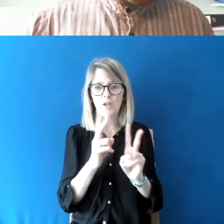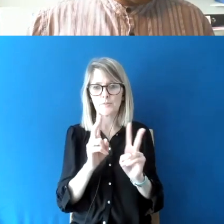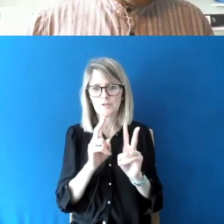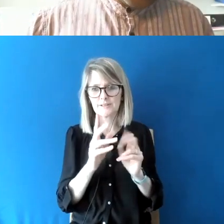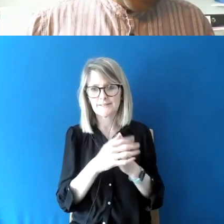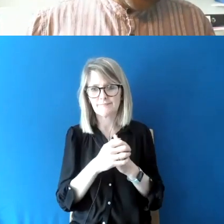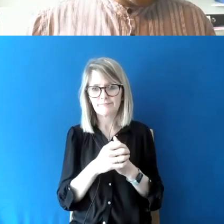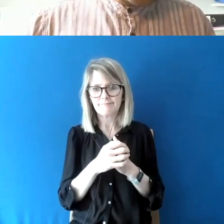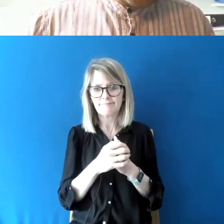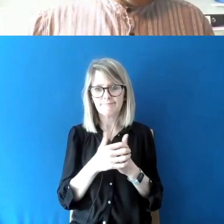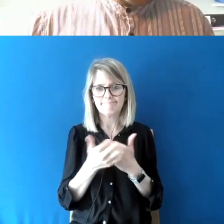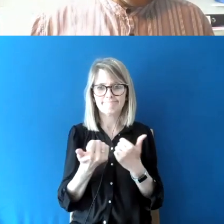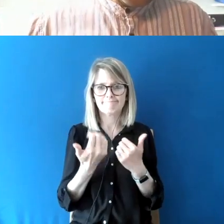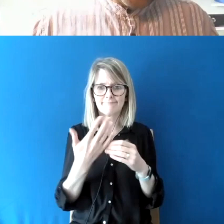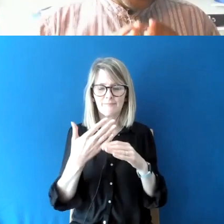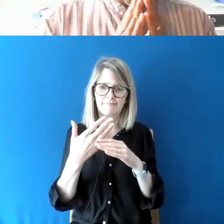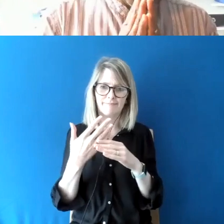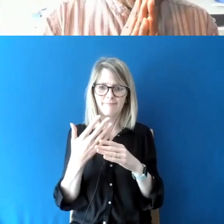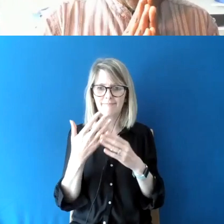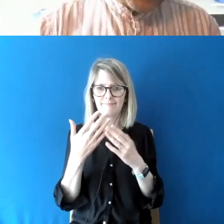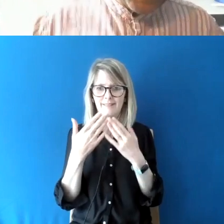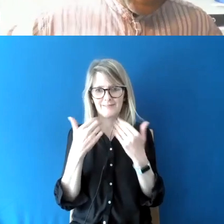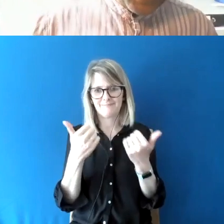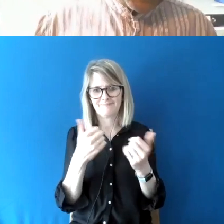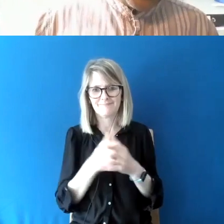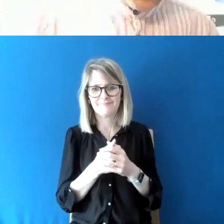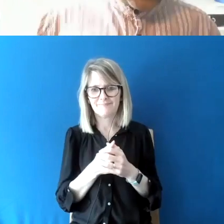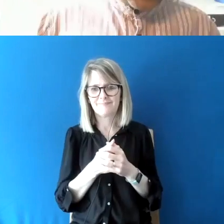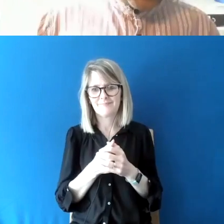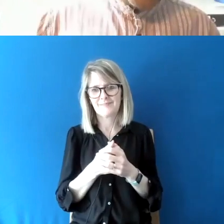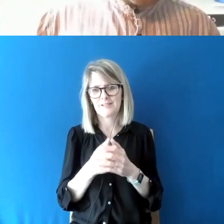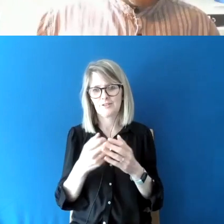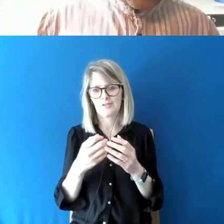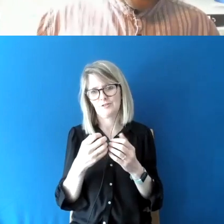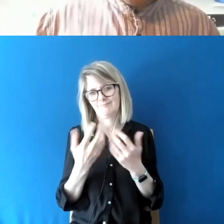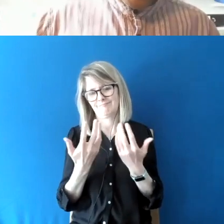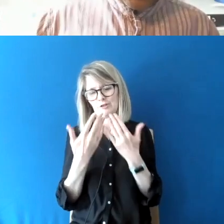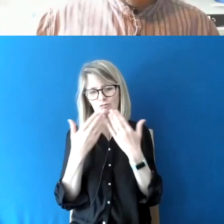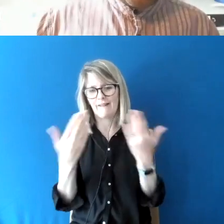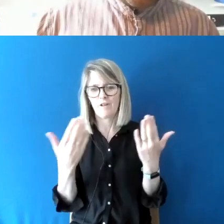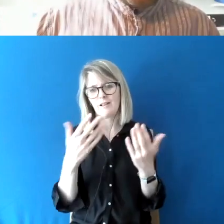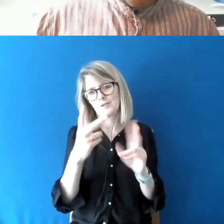well. You've worked really hard, and we're really grateful to you for that.